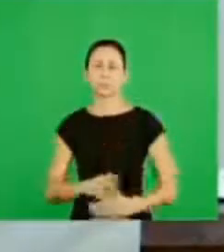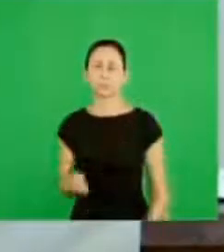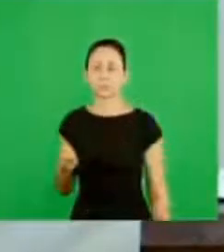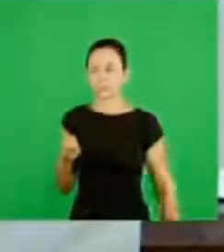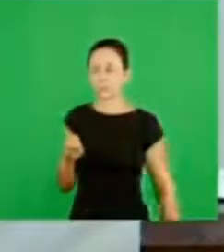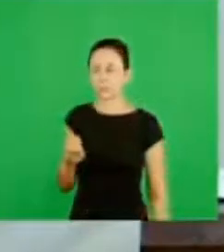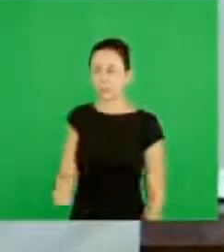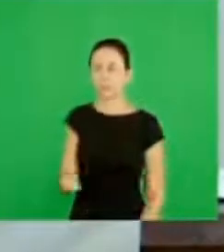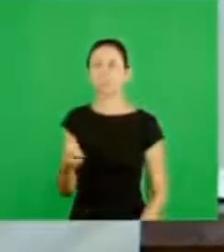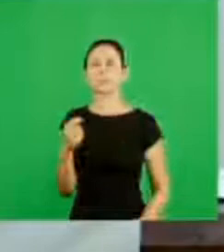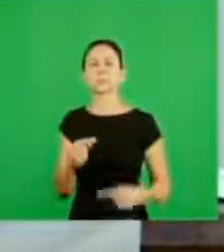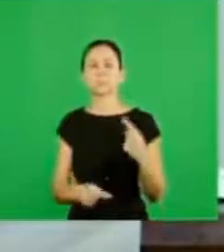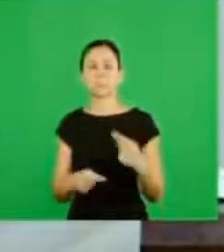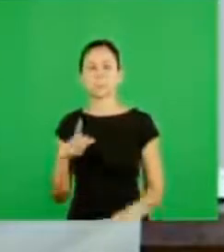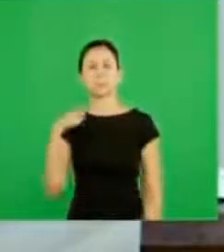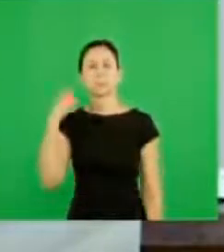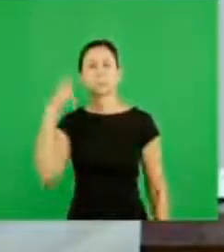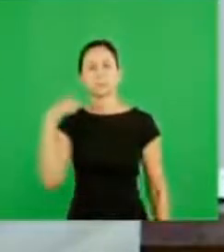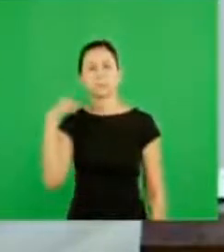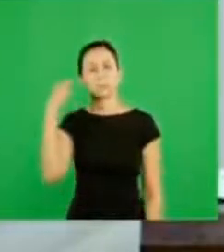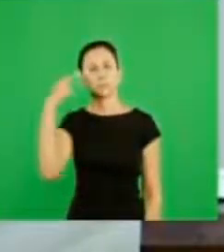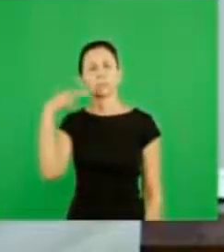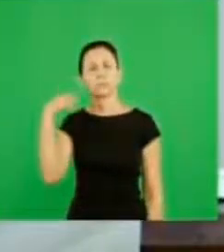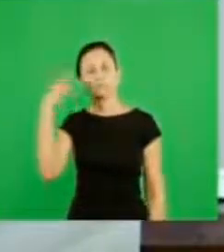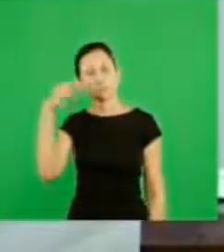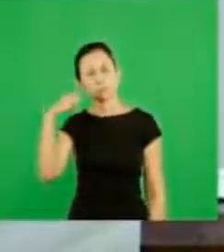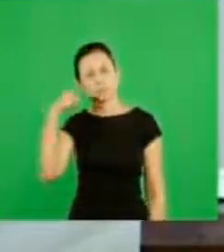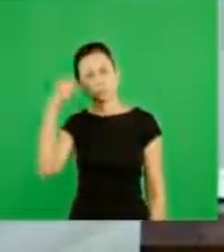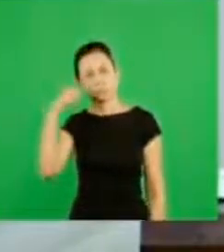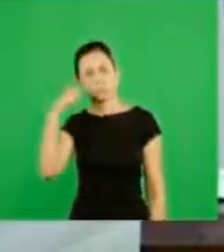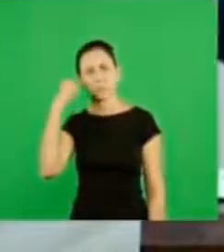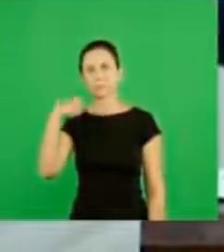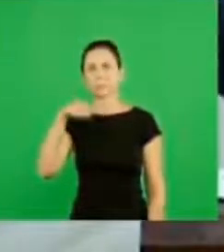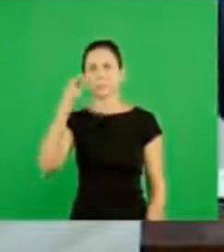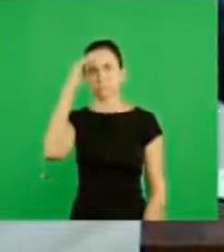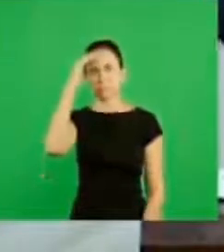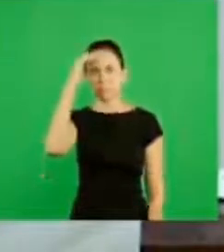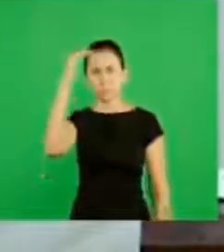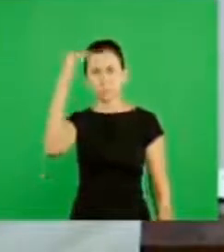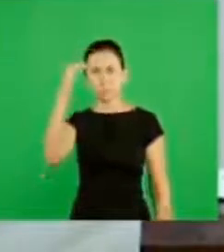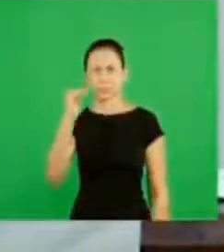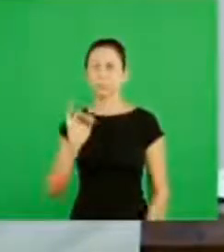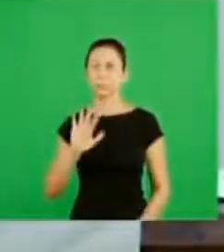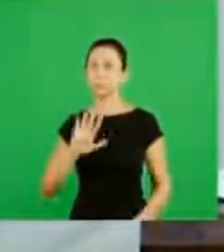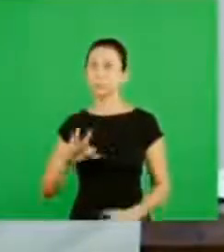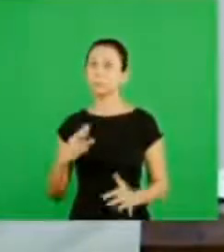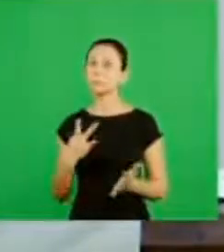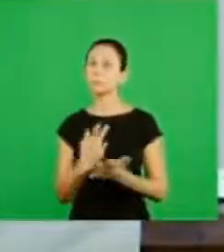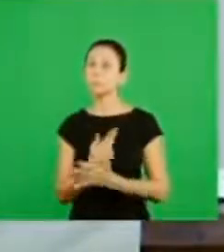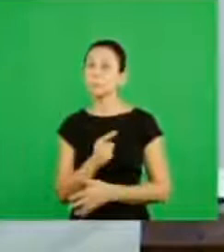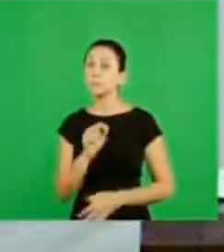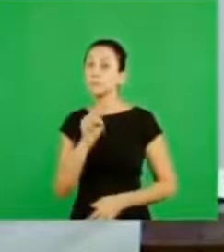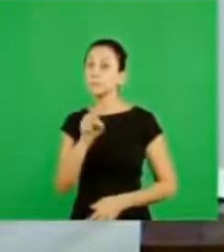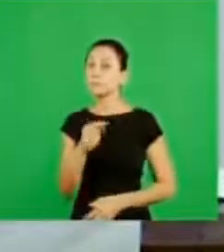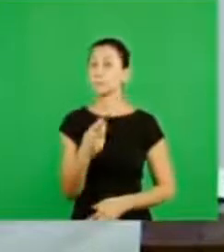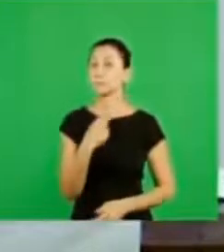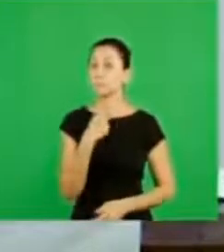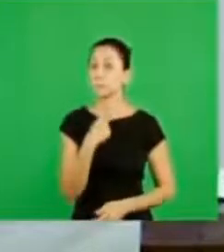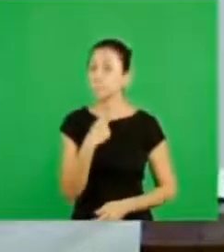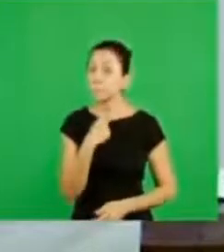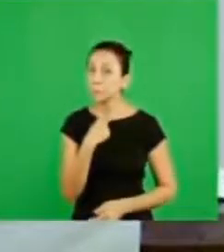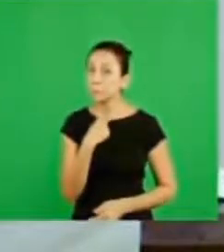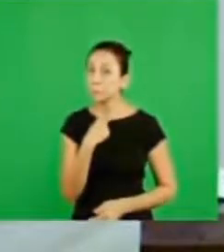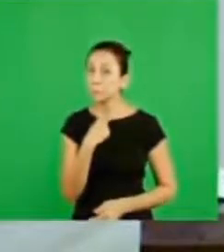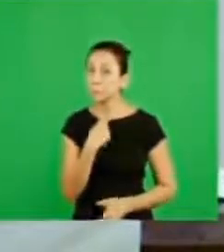think is best, and we respect all of this. We respect all of the politicians, all the ones who are here that deserve